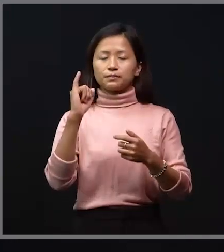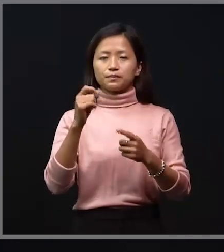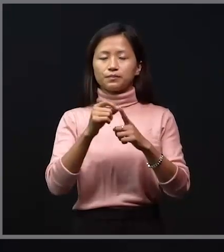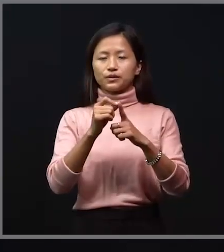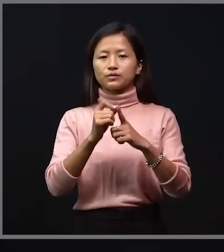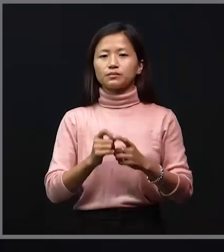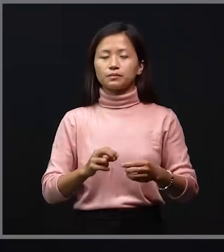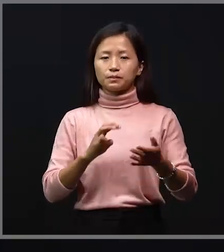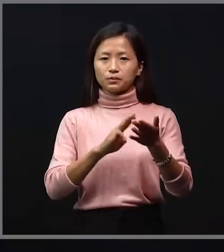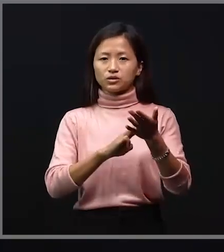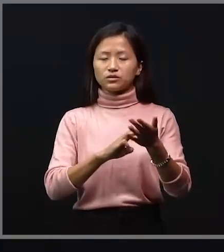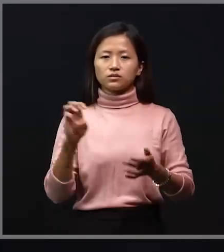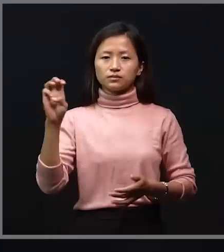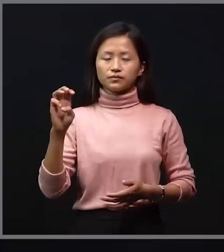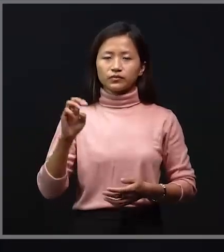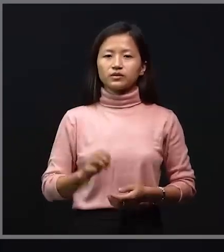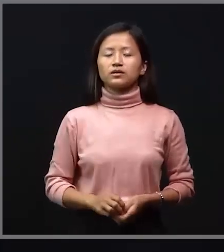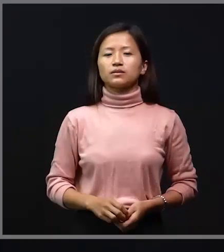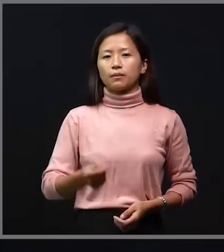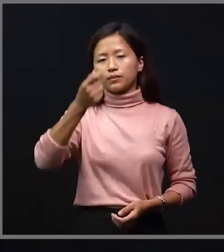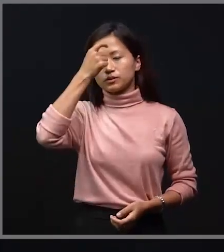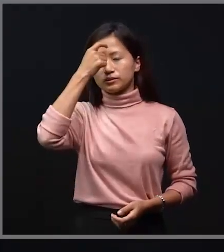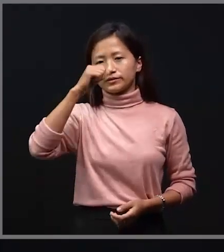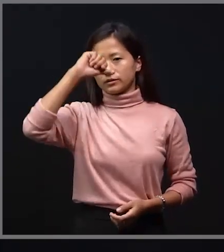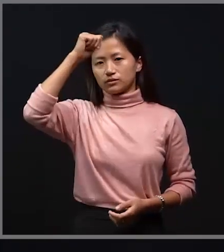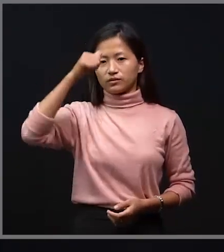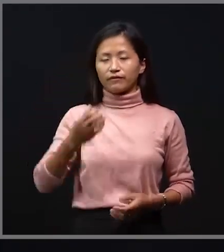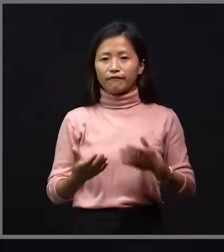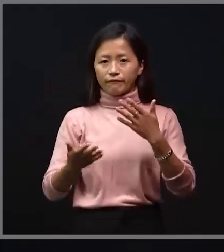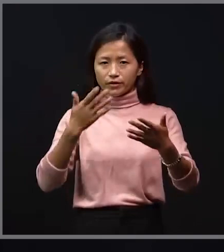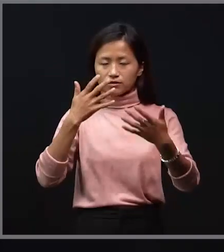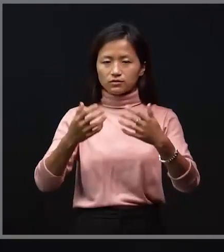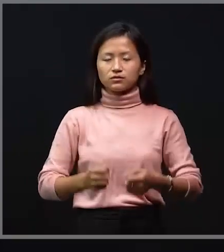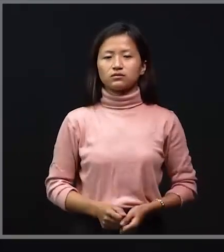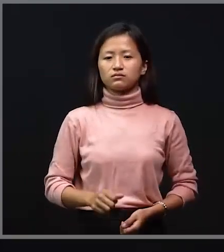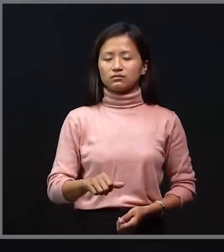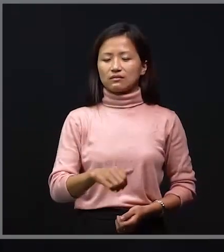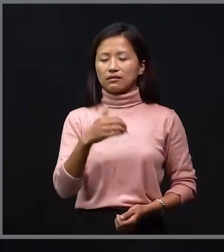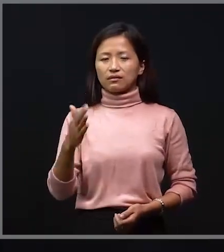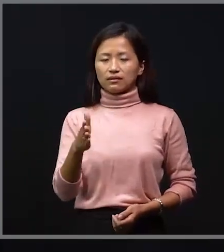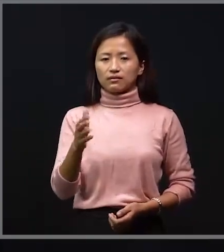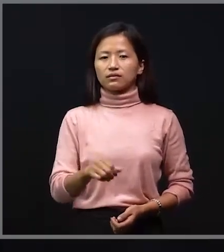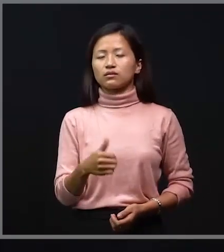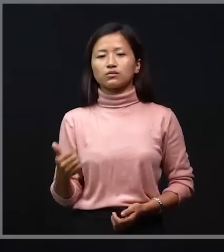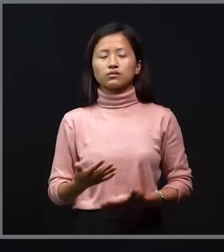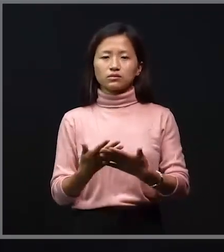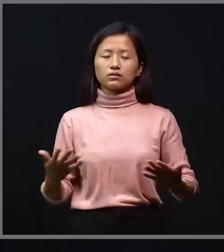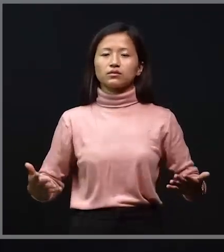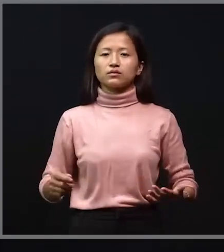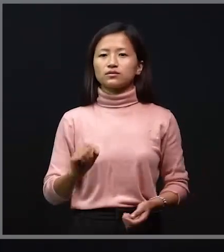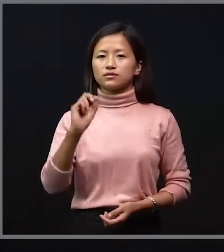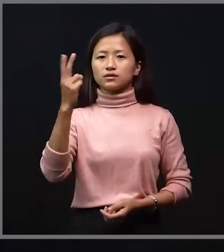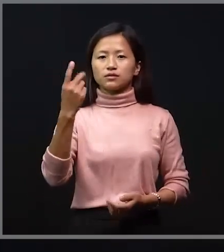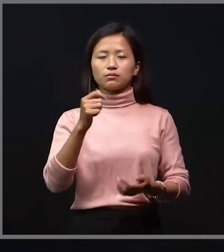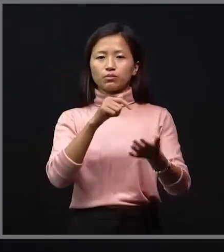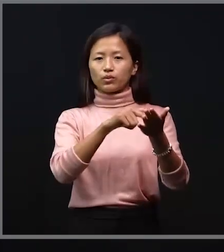to India to look into the problems that the Indians were facing, but nothing could come out of it. Then the second point was, as